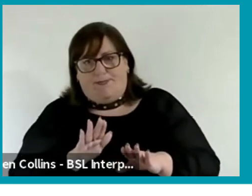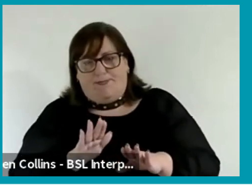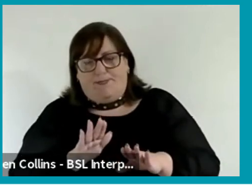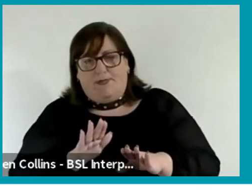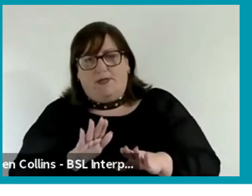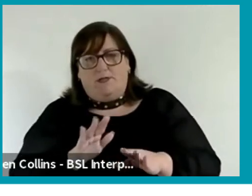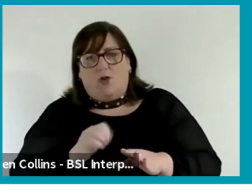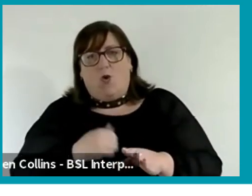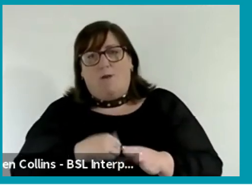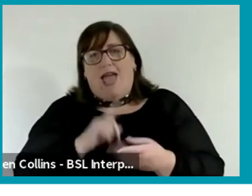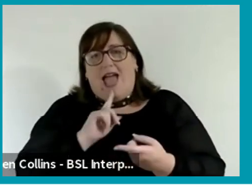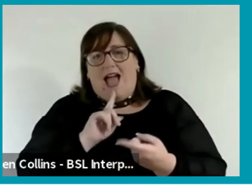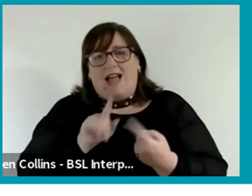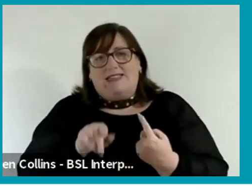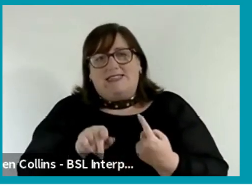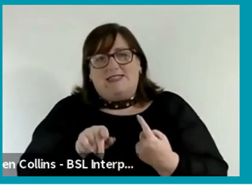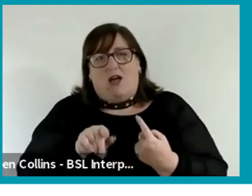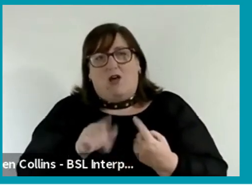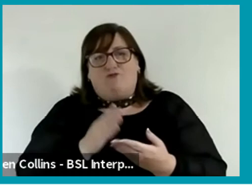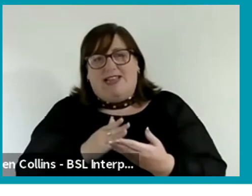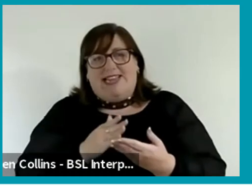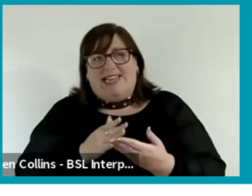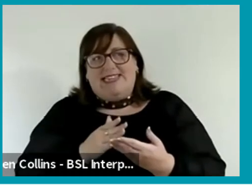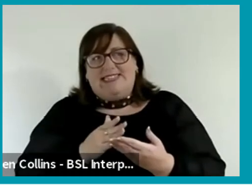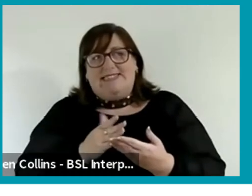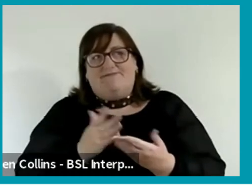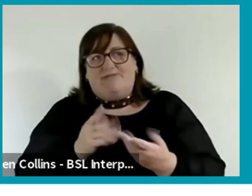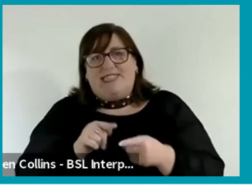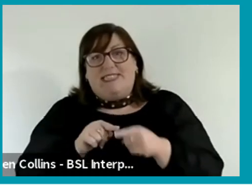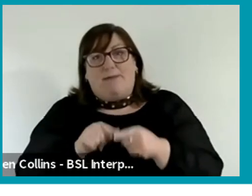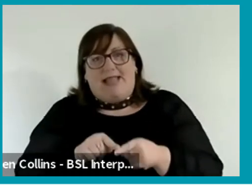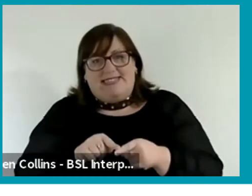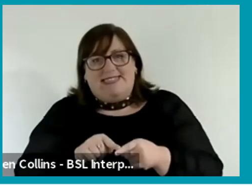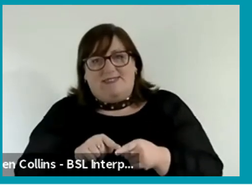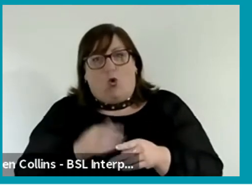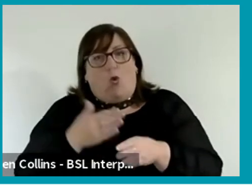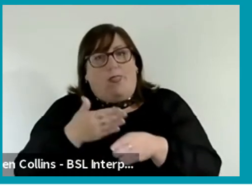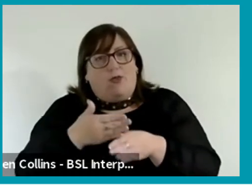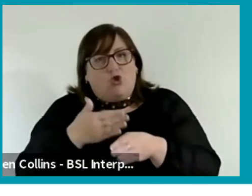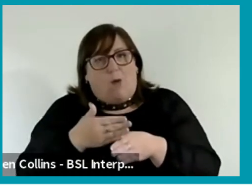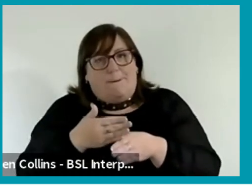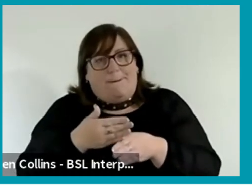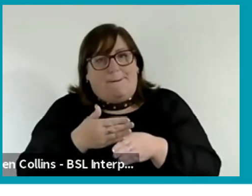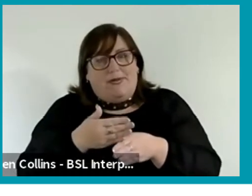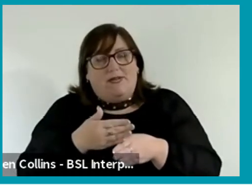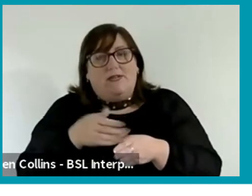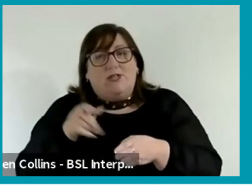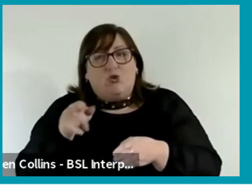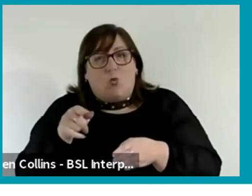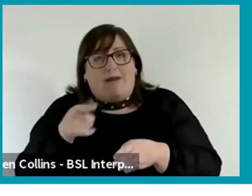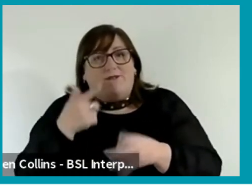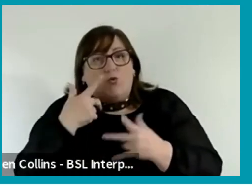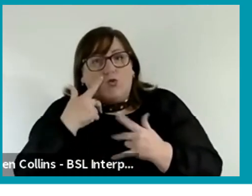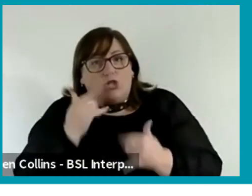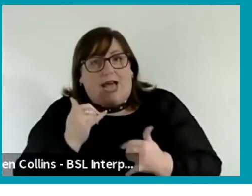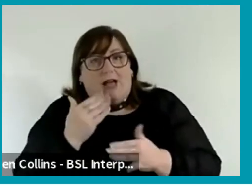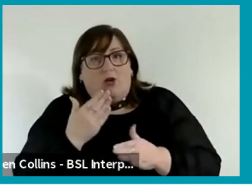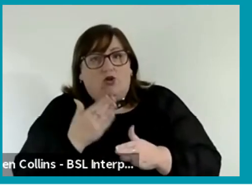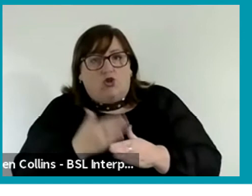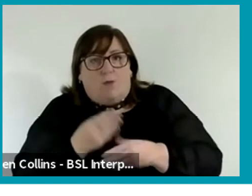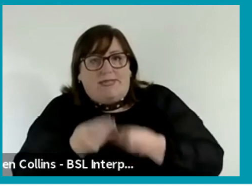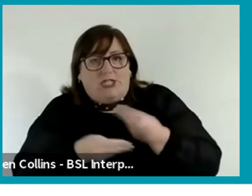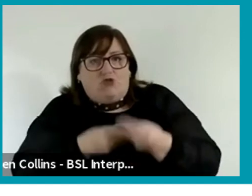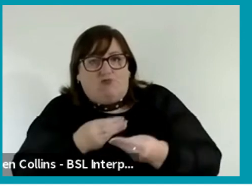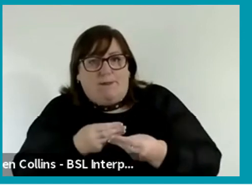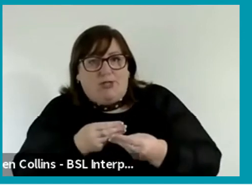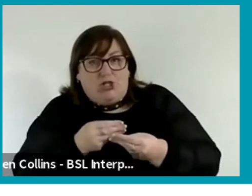answer to it, first of all, is it depends on the role. You will always find it in the job description. If you see that what we're